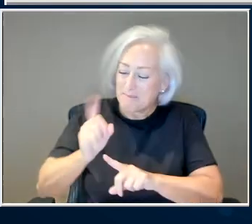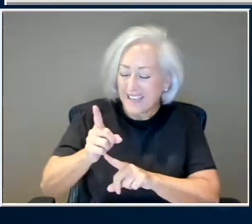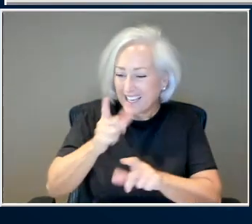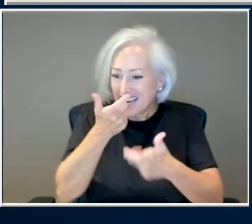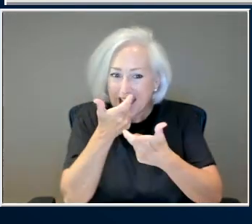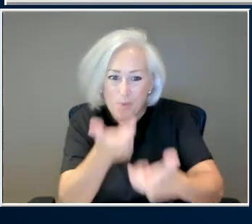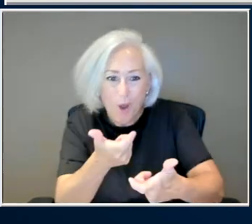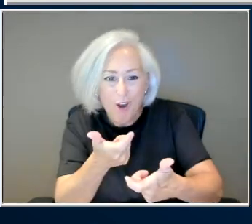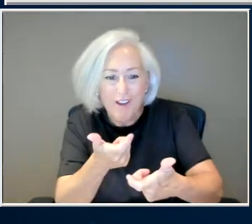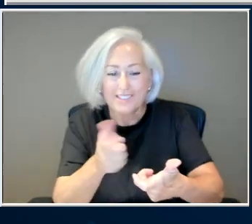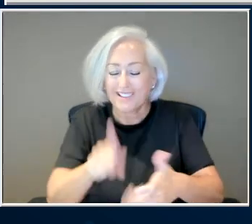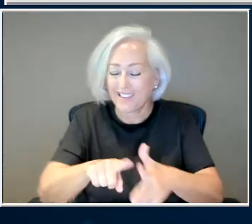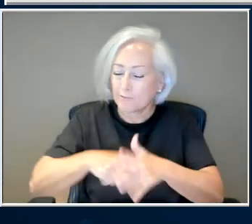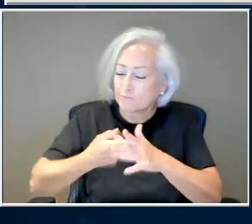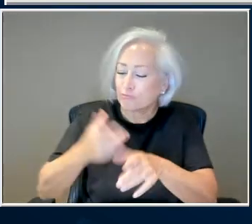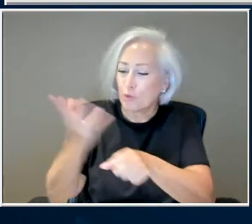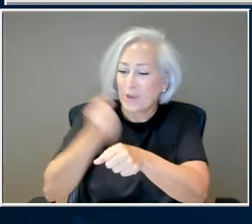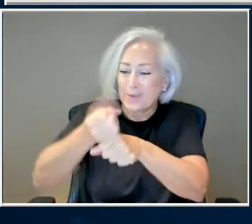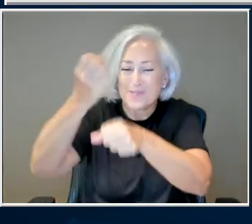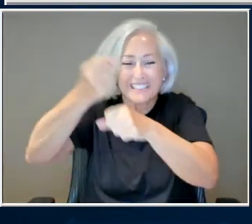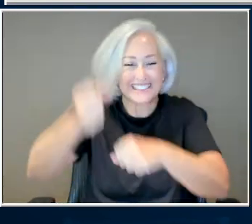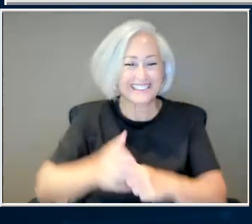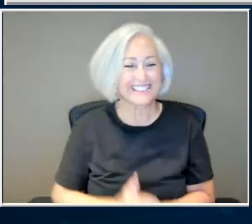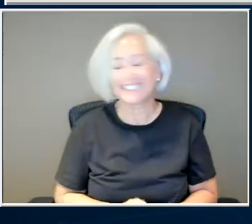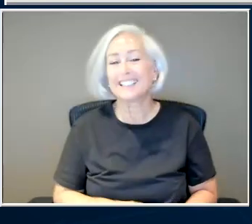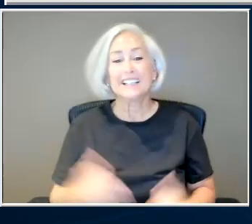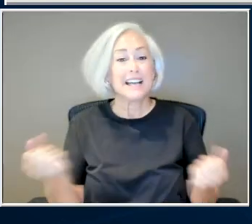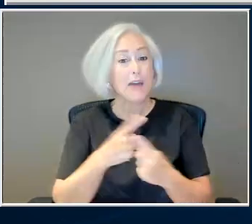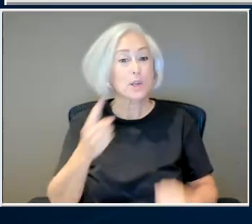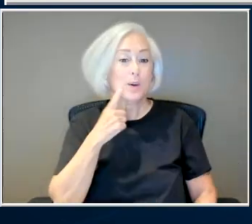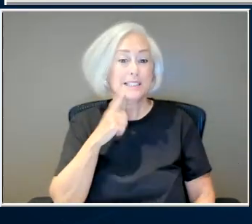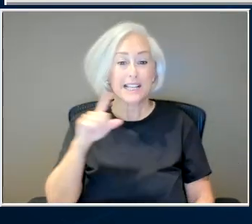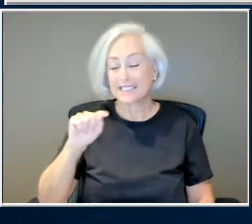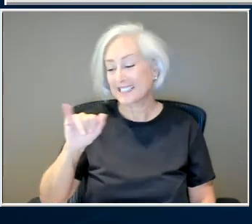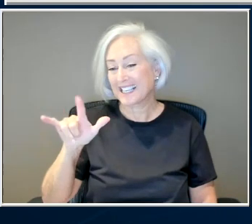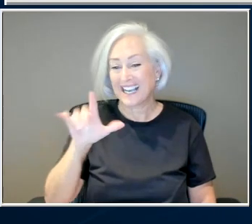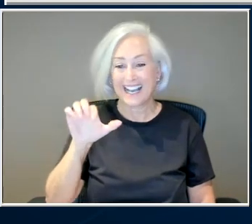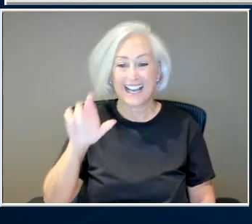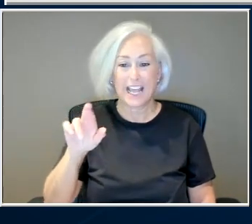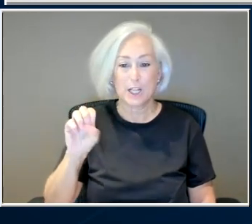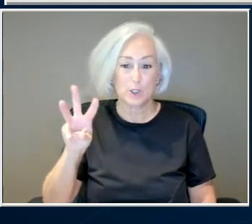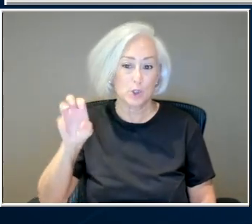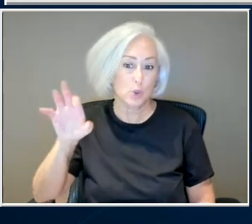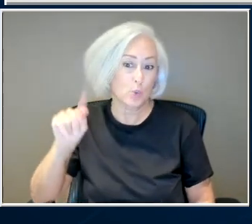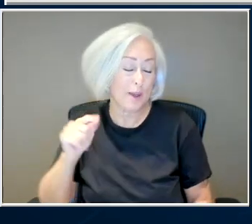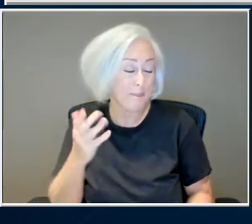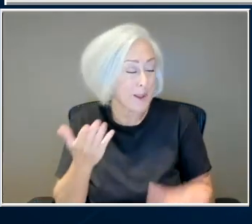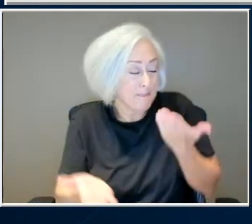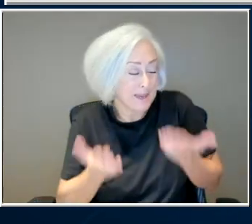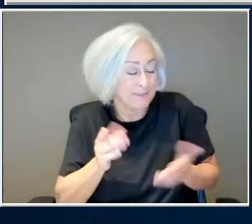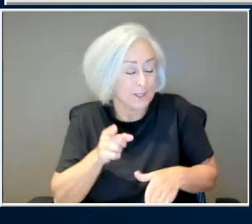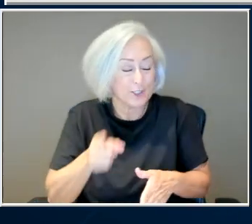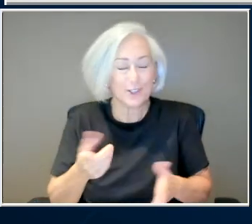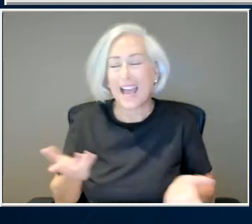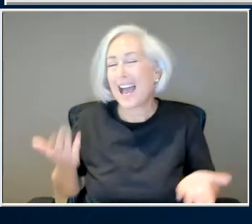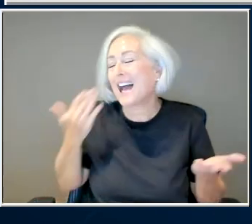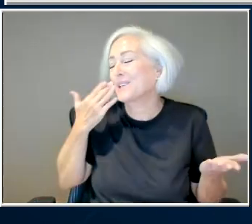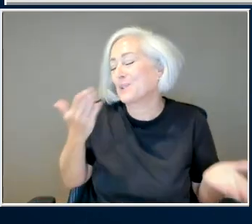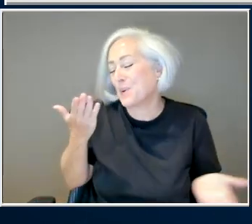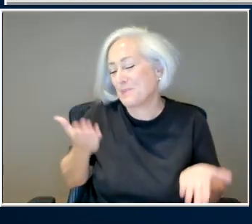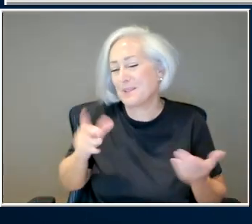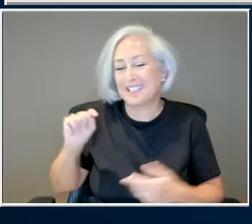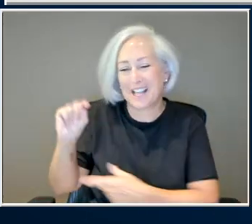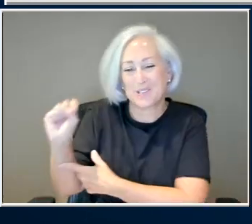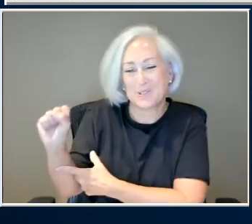So it's good. I know. Everybody was saying it was Taylor Swift, and now we know who it really is. I might have something to do with it too. I don't know how much.